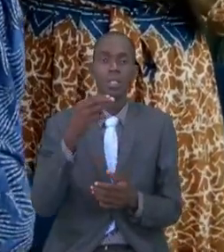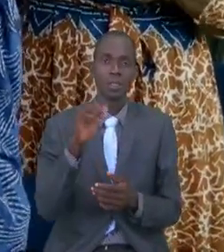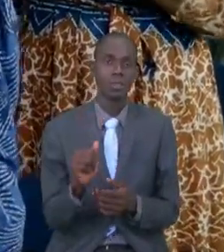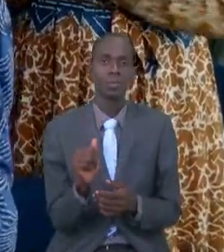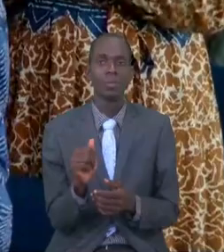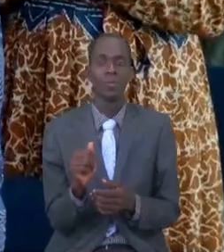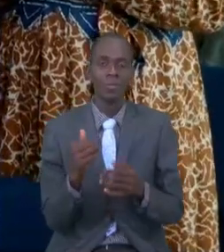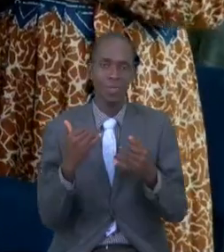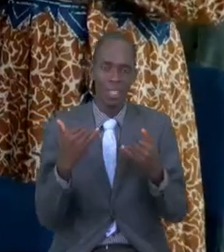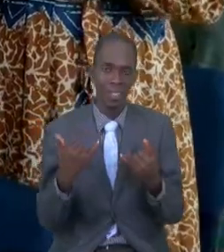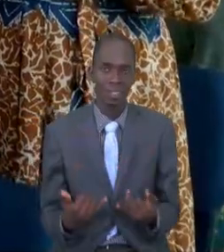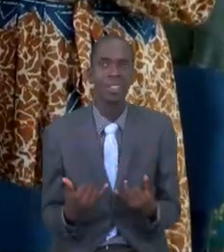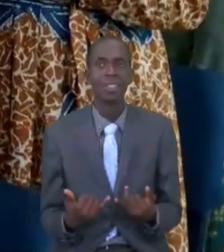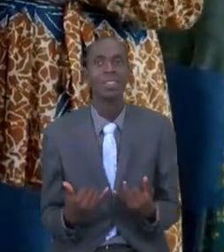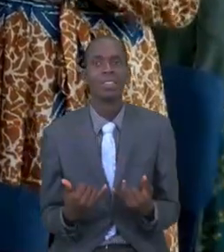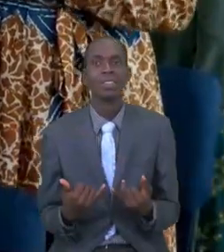now